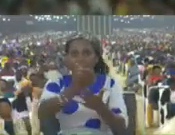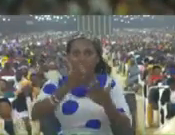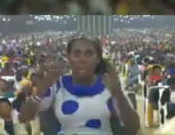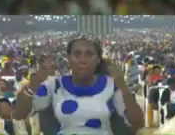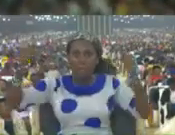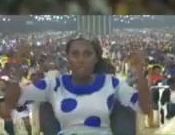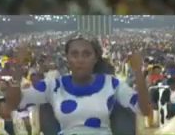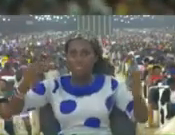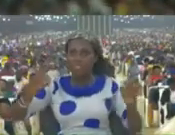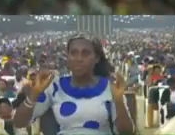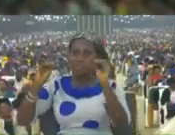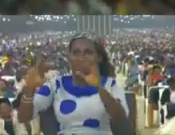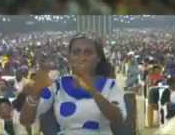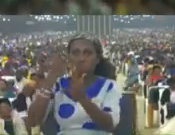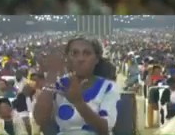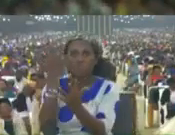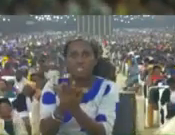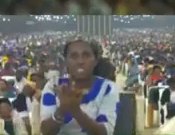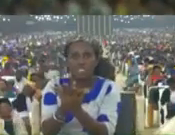him to prison.